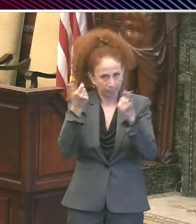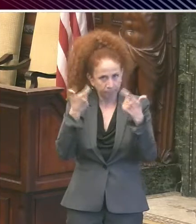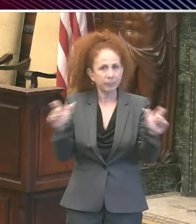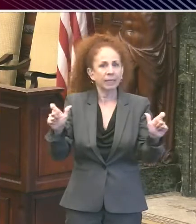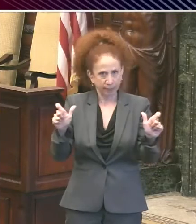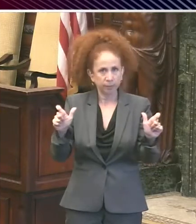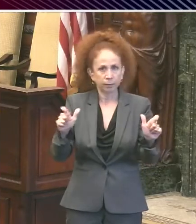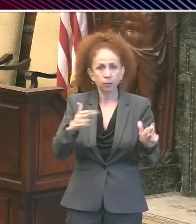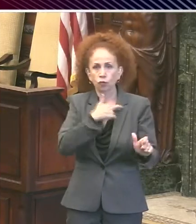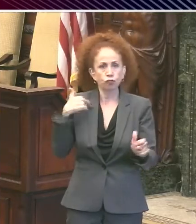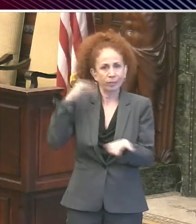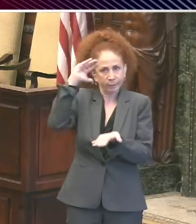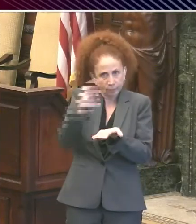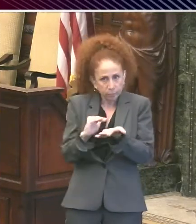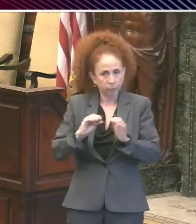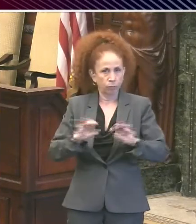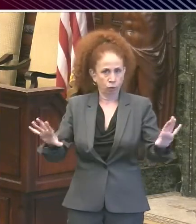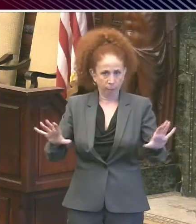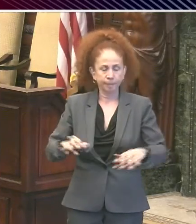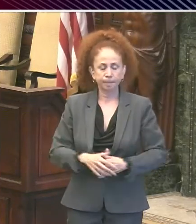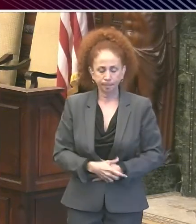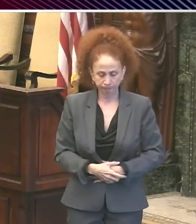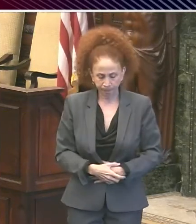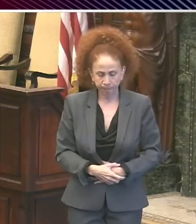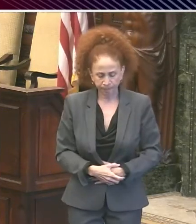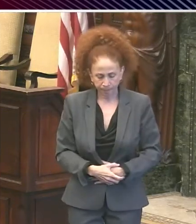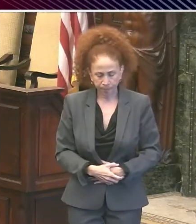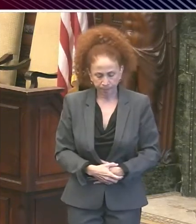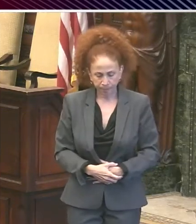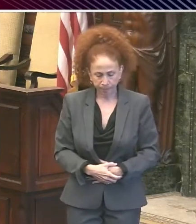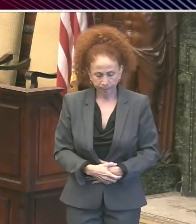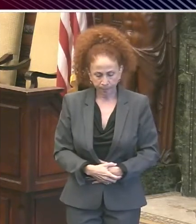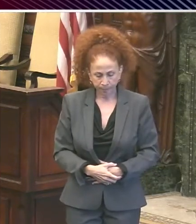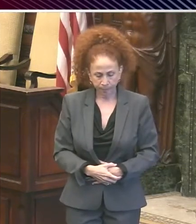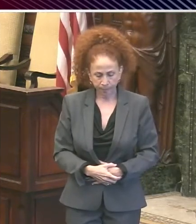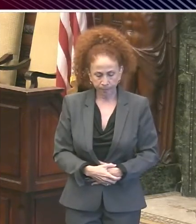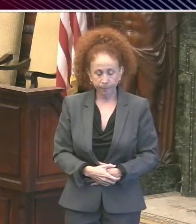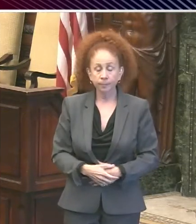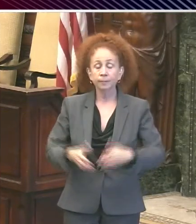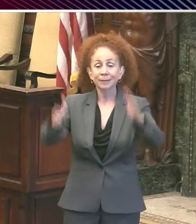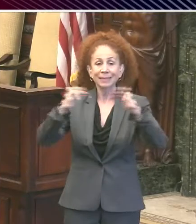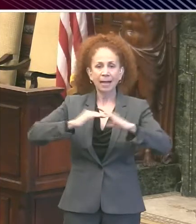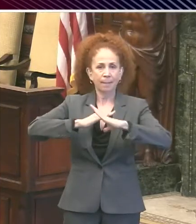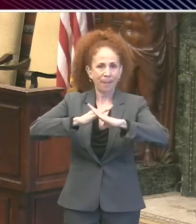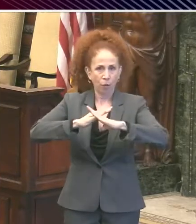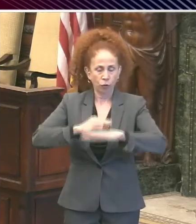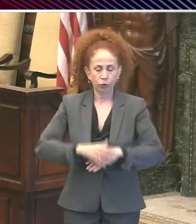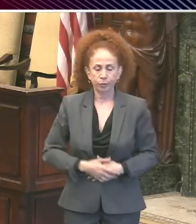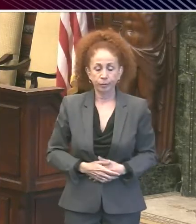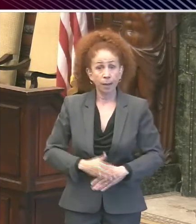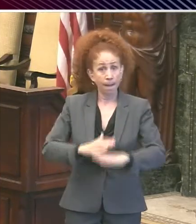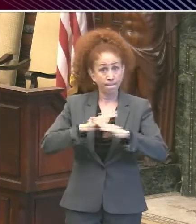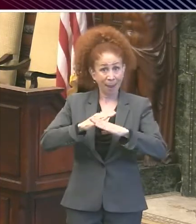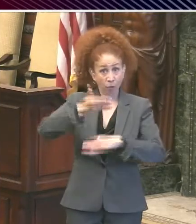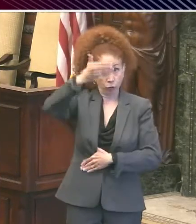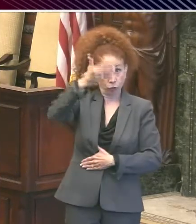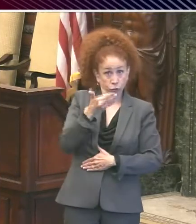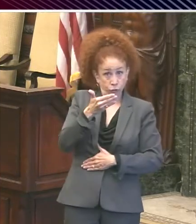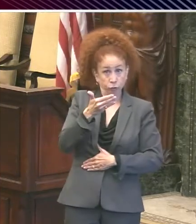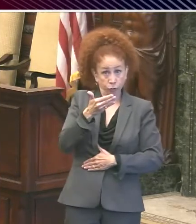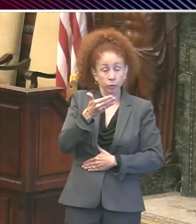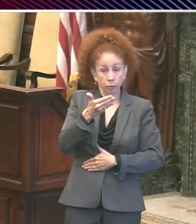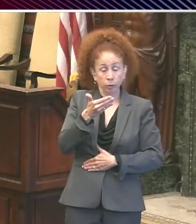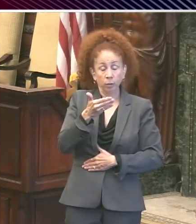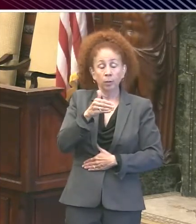terms of the risk of spread of this virus. What about barriers? Barriers can prevent